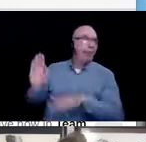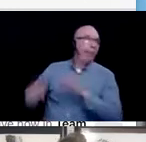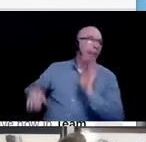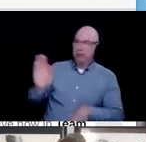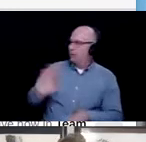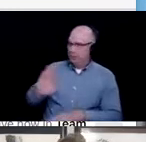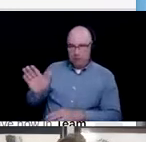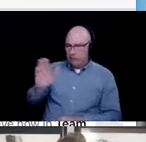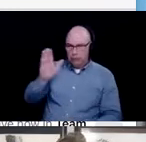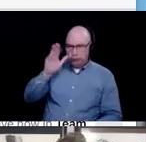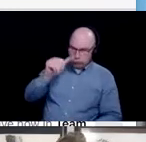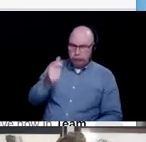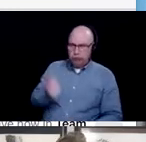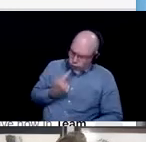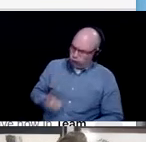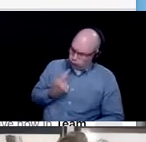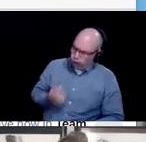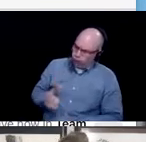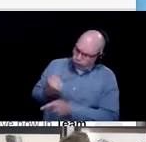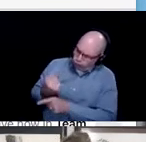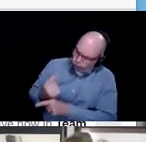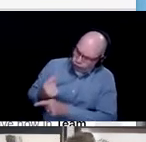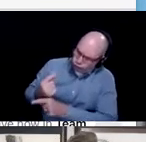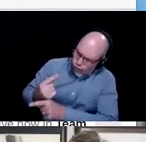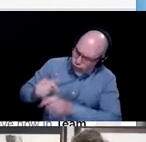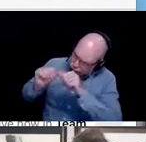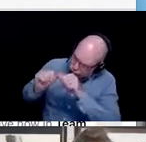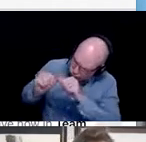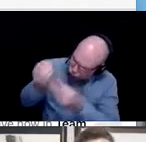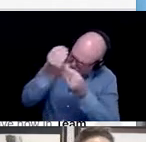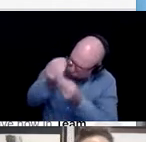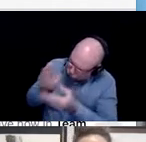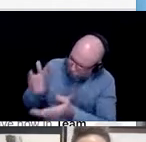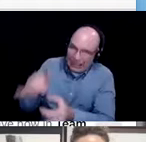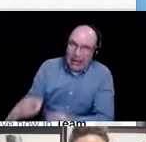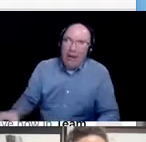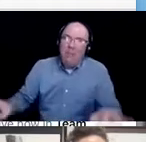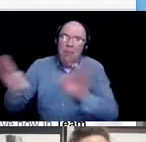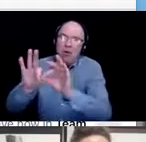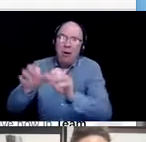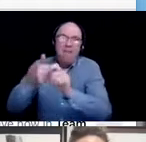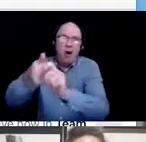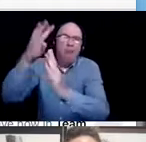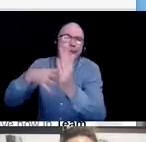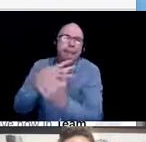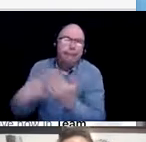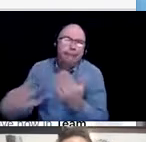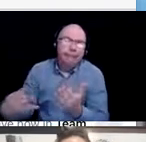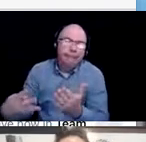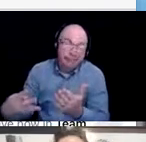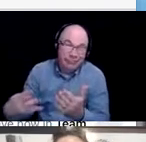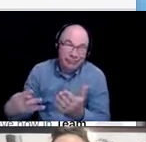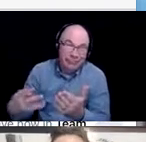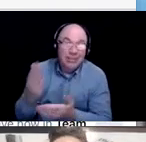sure they really did all the things you told them to do. And I think that's just such a critical part. And I just think of people